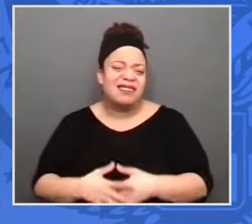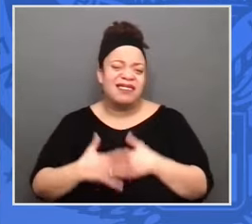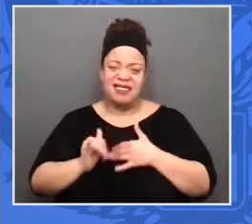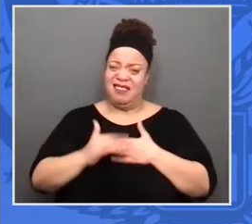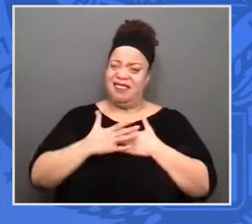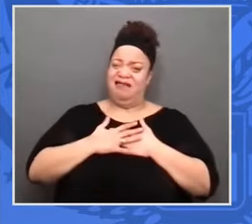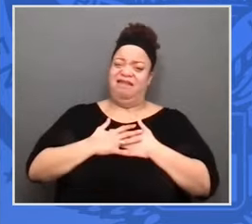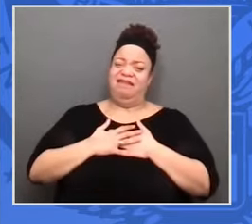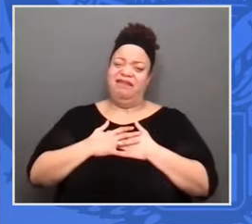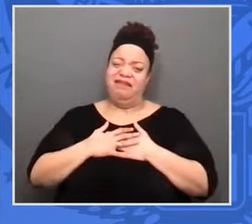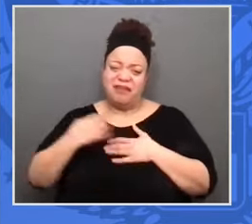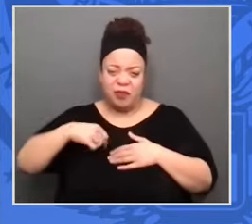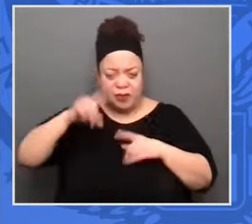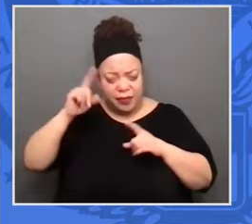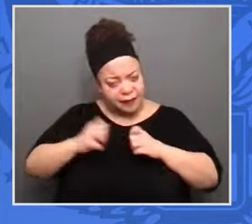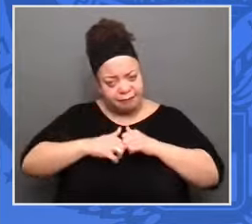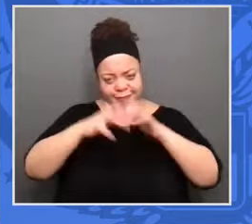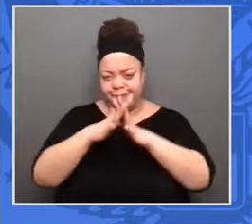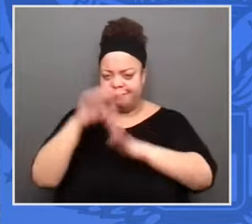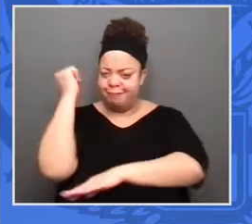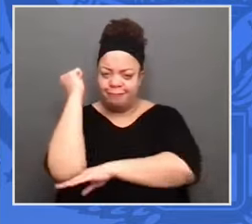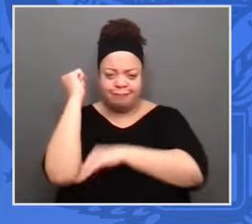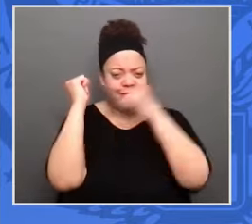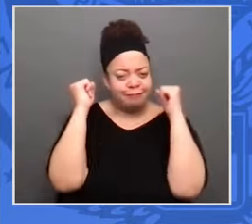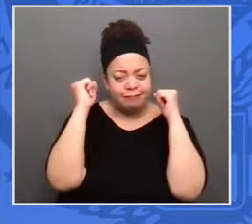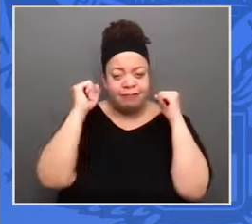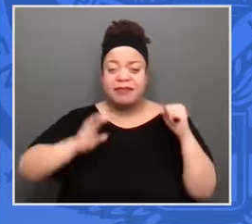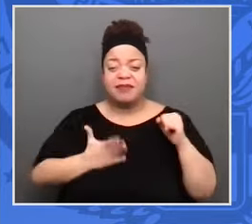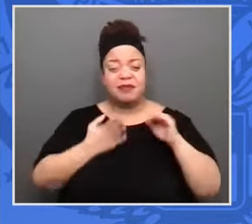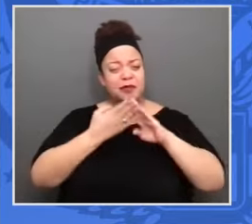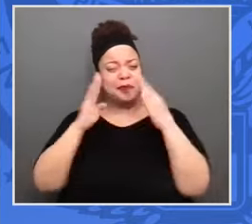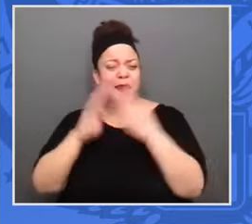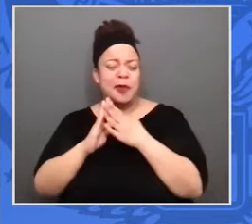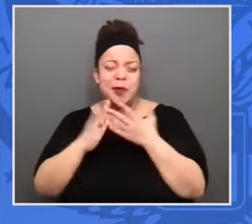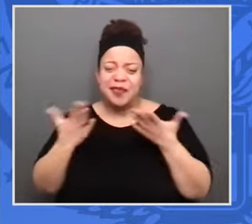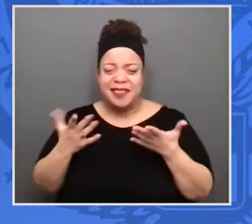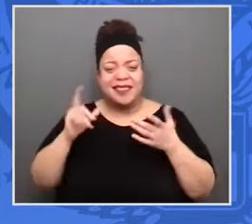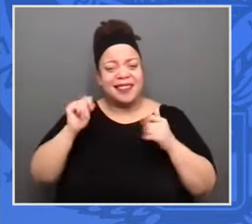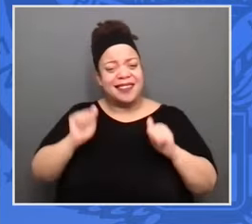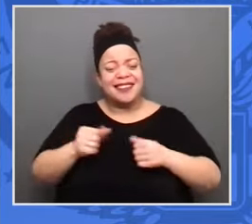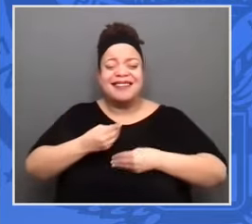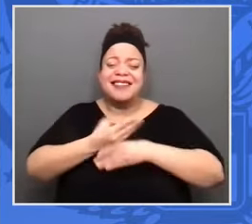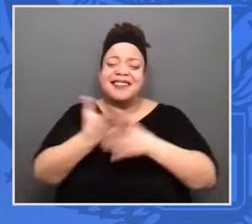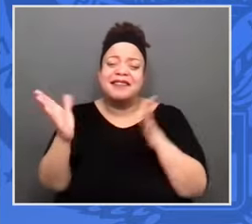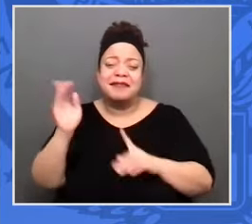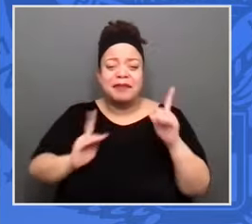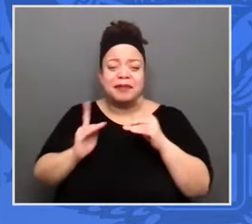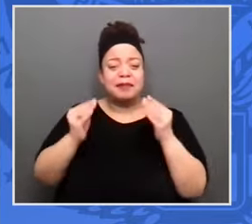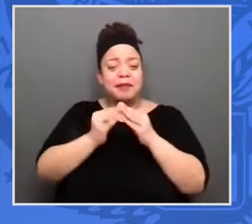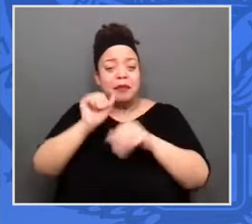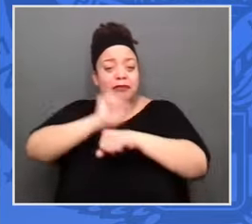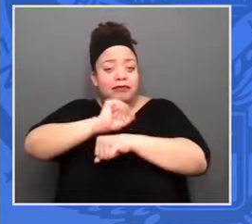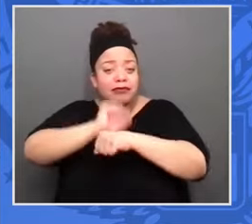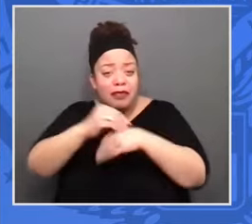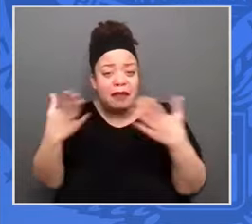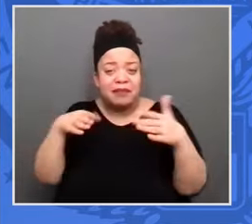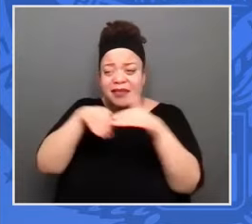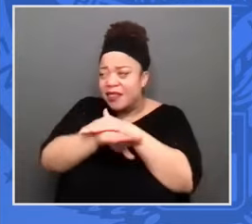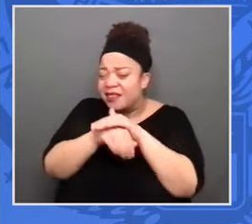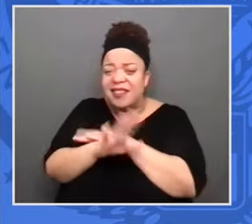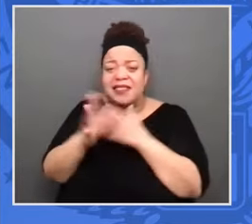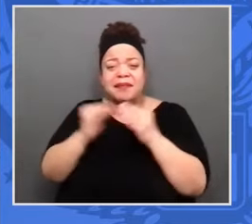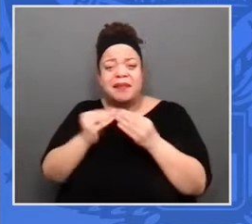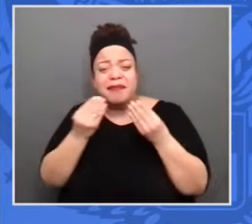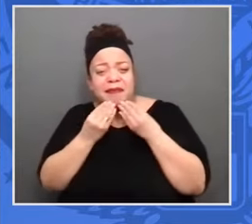put people back to work preparing it, and we can put lives back together by fighting hunger. We need everyone